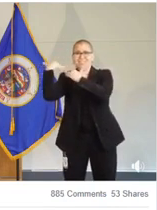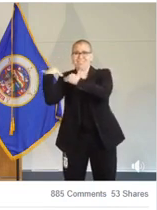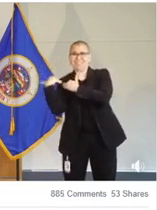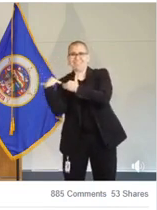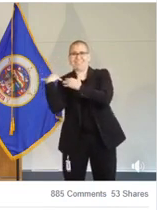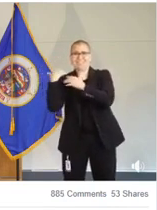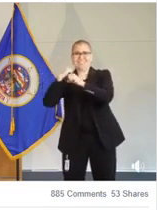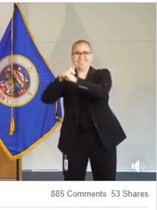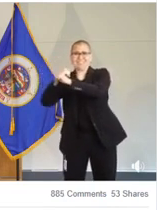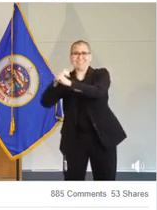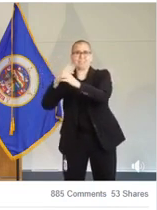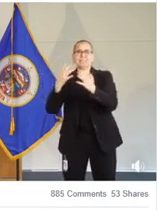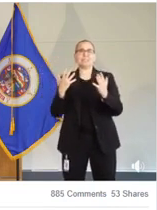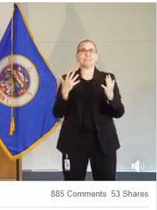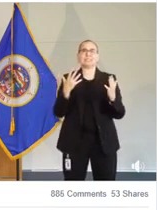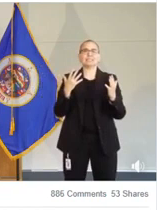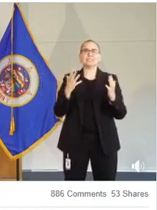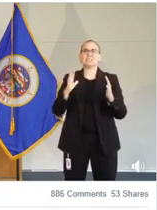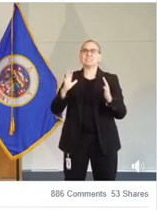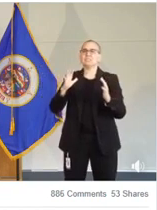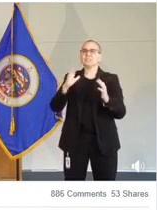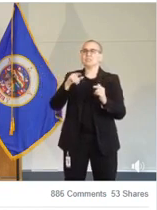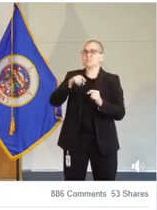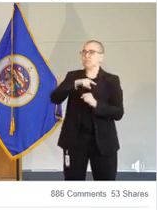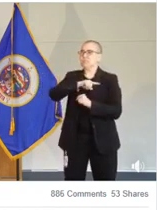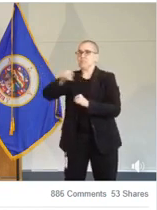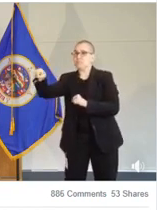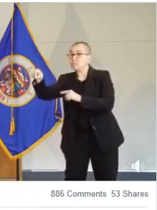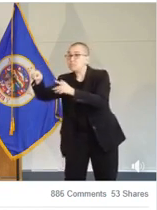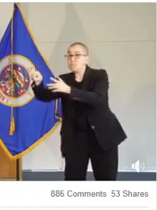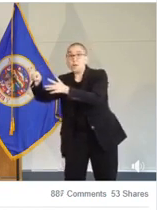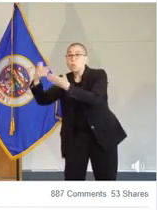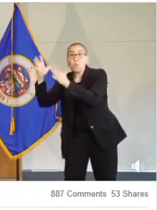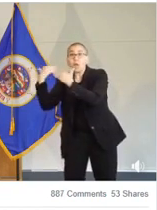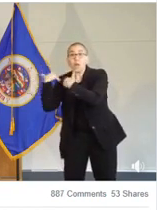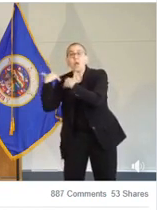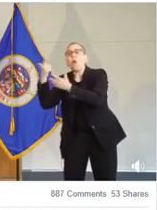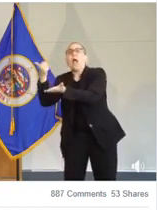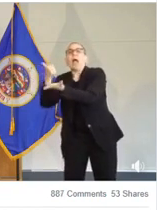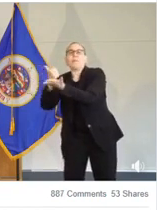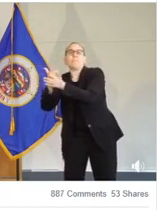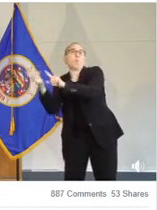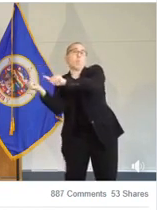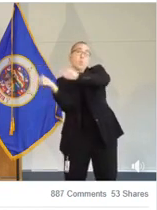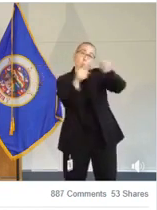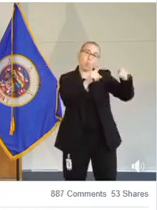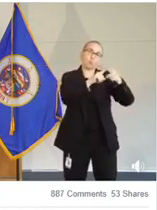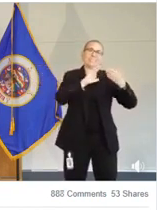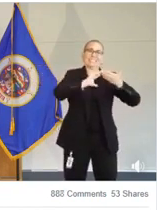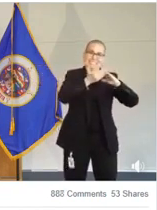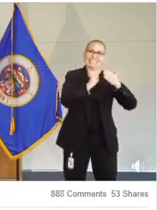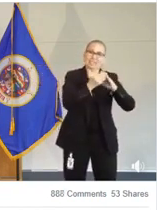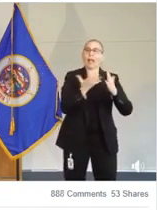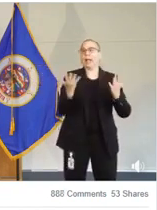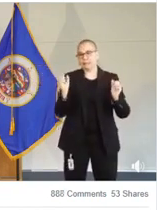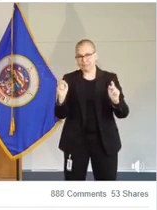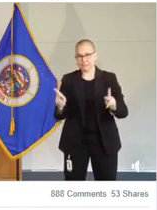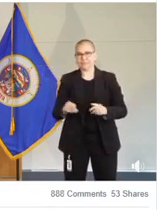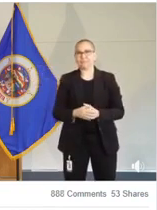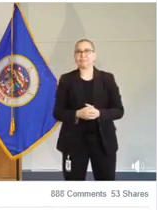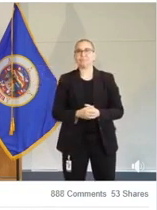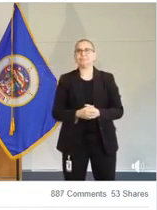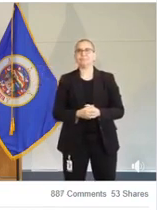relieved of that duty and able to respond throughout the city of St. Paul throughout the day. And then the last mission we did